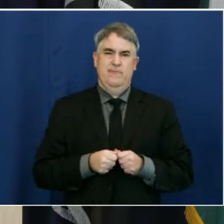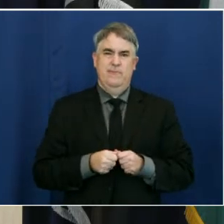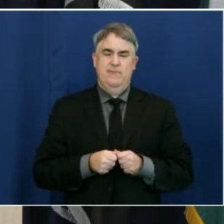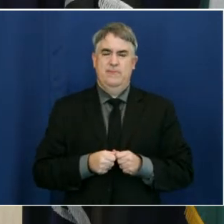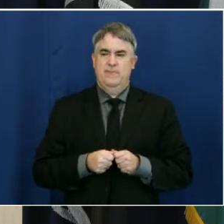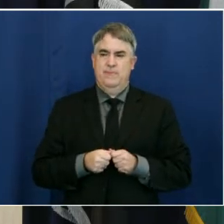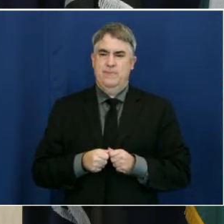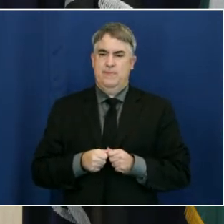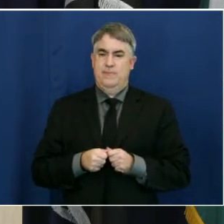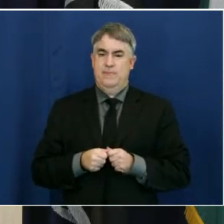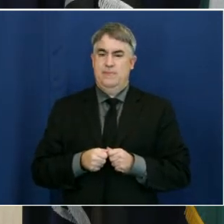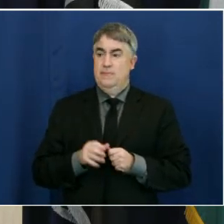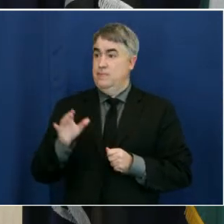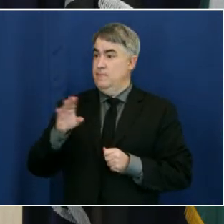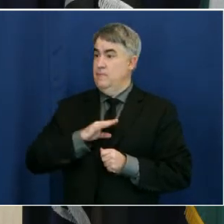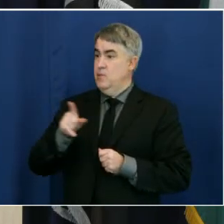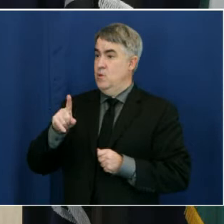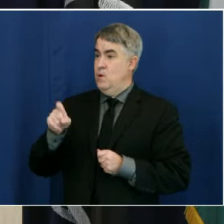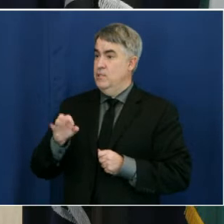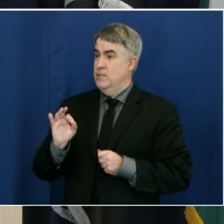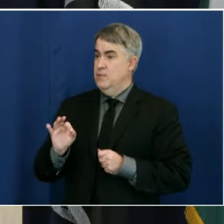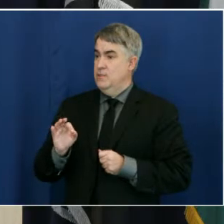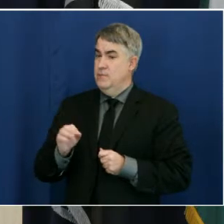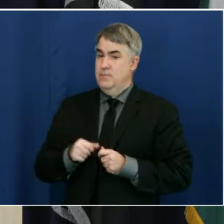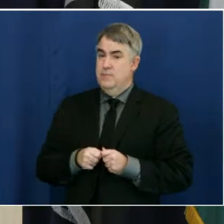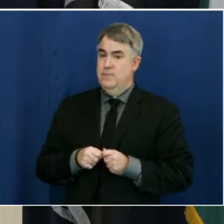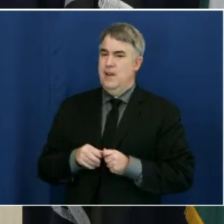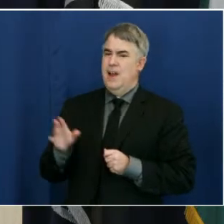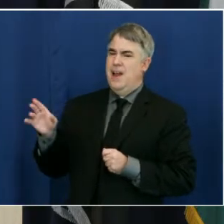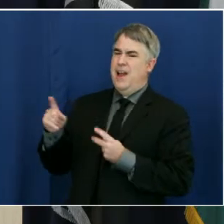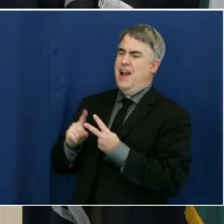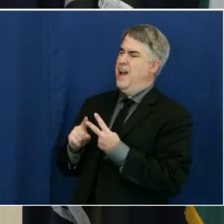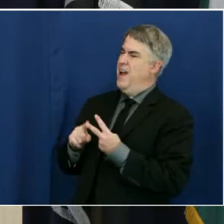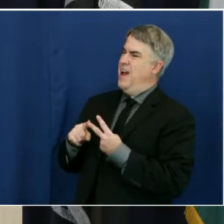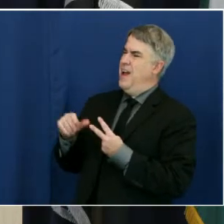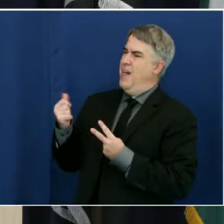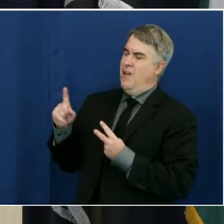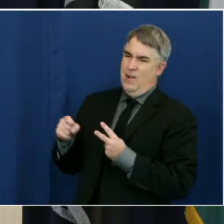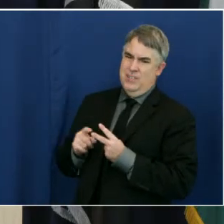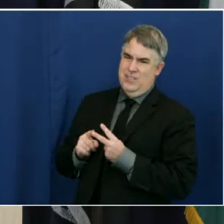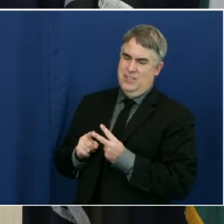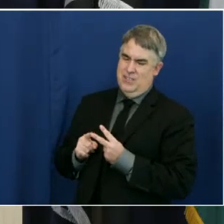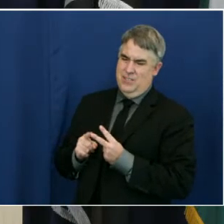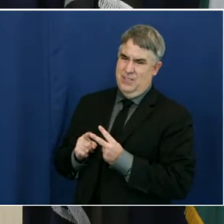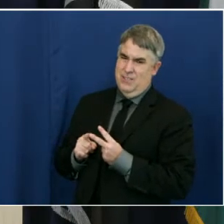Did I answer both your questions? The second one was just simply, are we? Oh, next week.